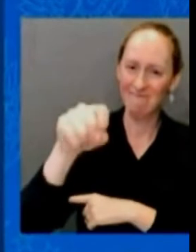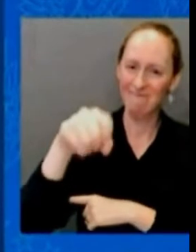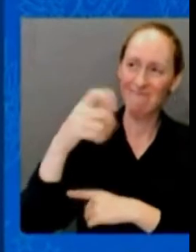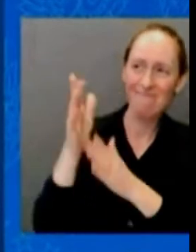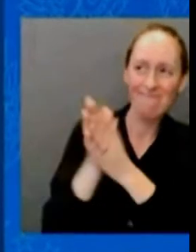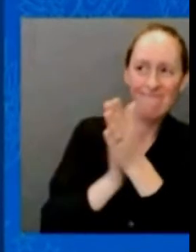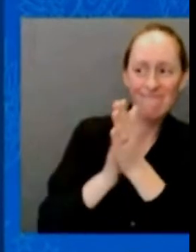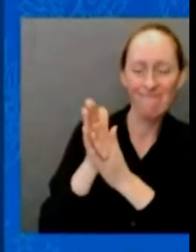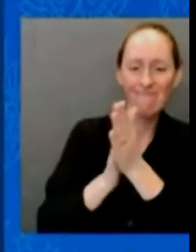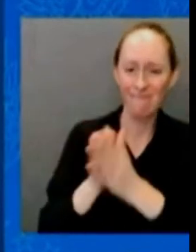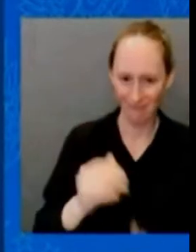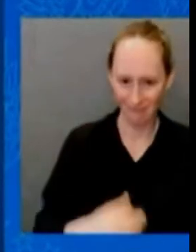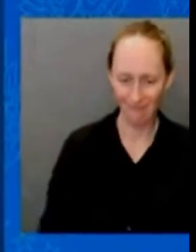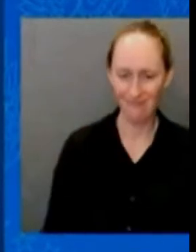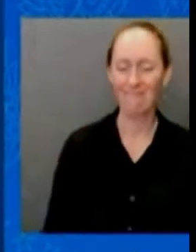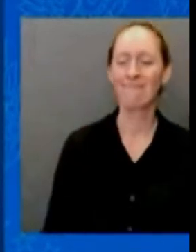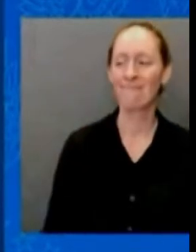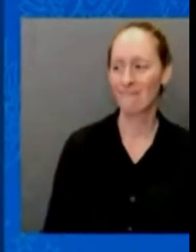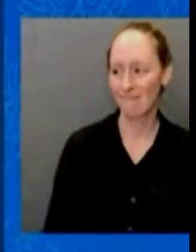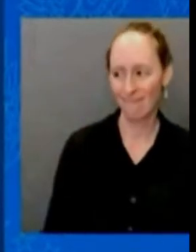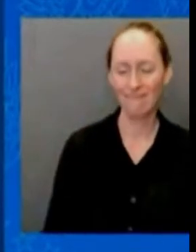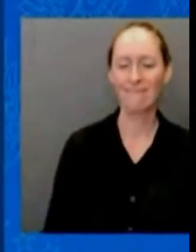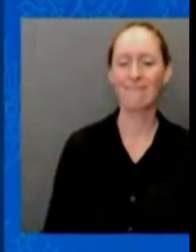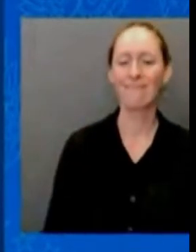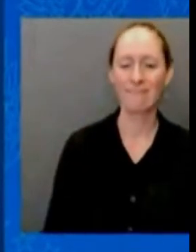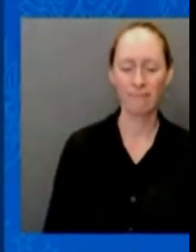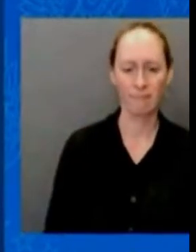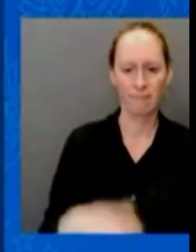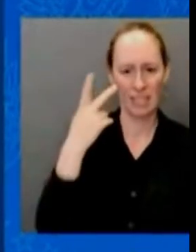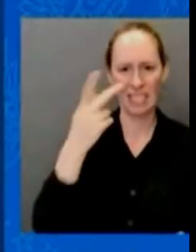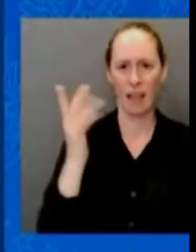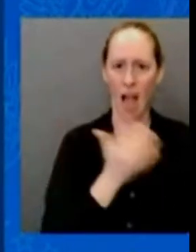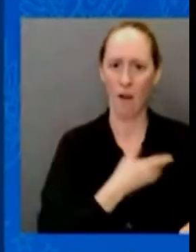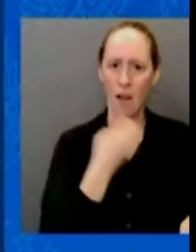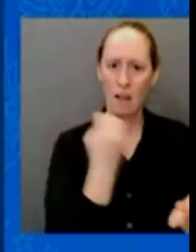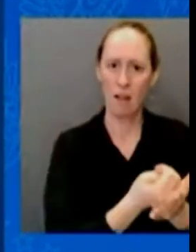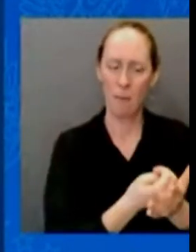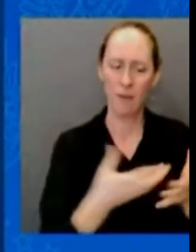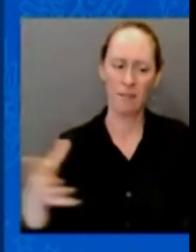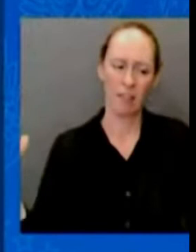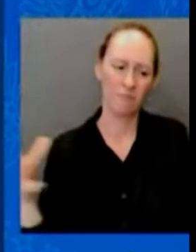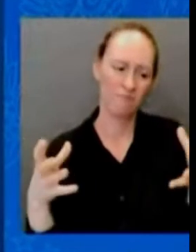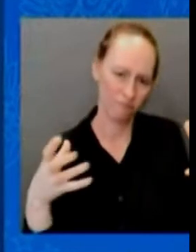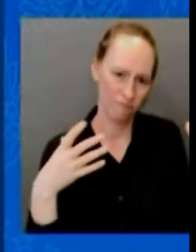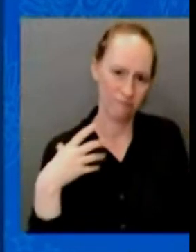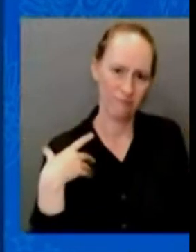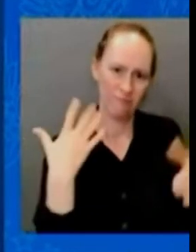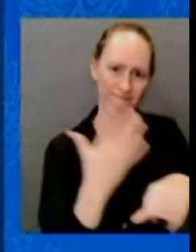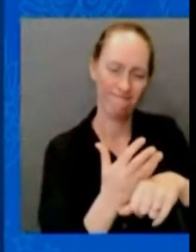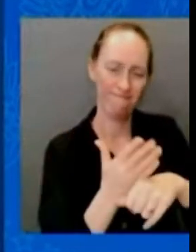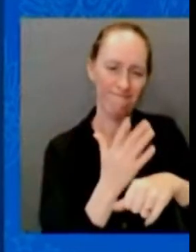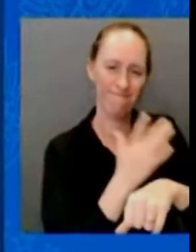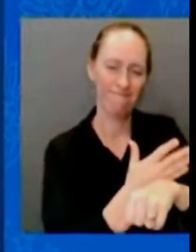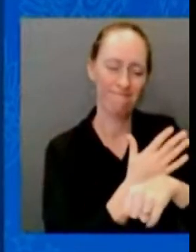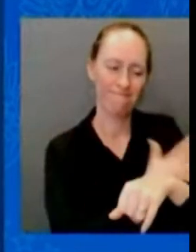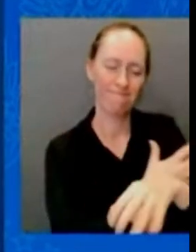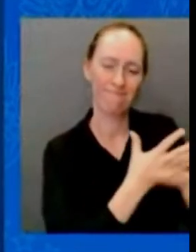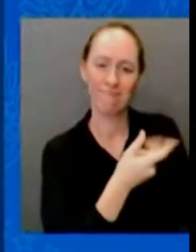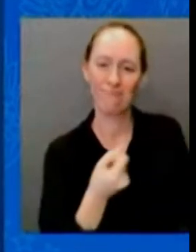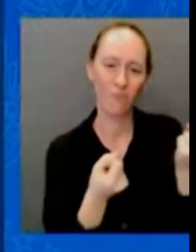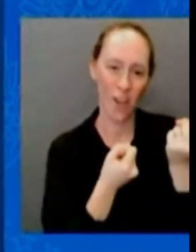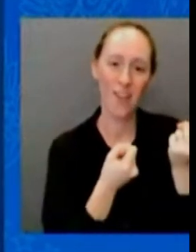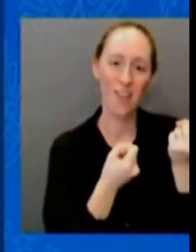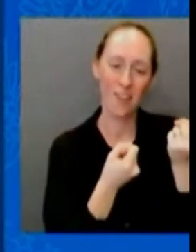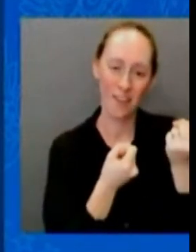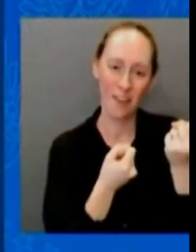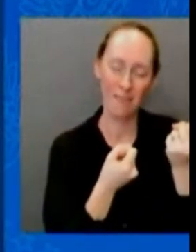that works for everyone. The positions America — put America in a position to win the economic competition of the 21st century. And